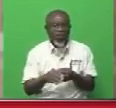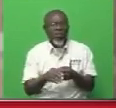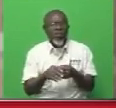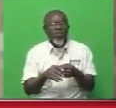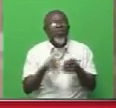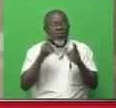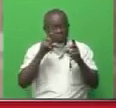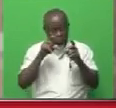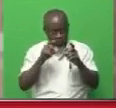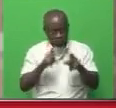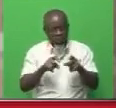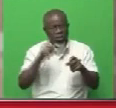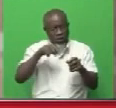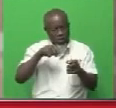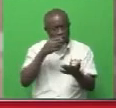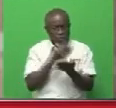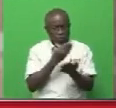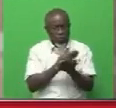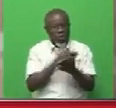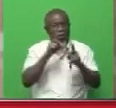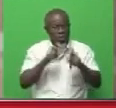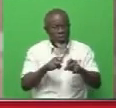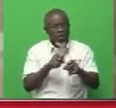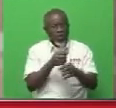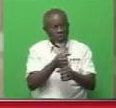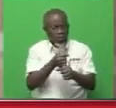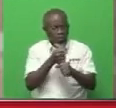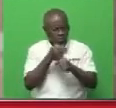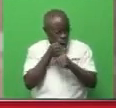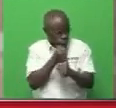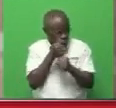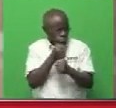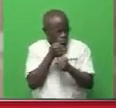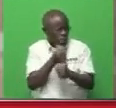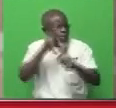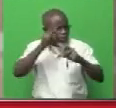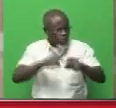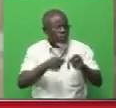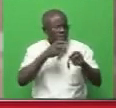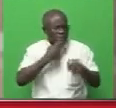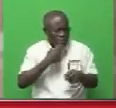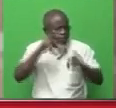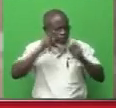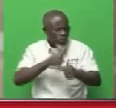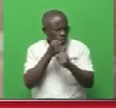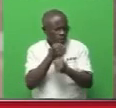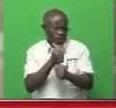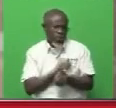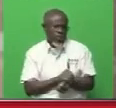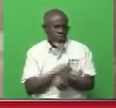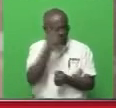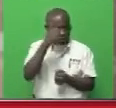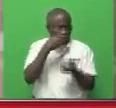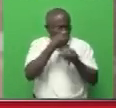deserves, this budget deserves the outcry that it is receiving from the public. Because when you see the wastage of public funds